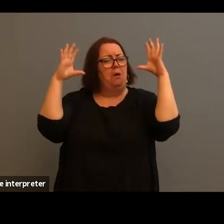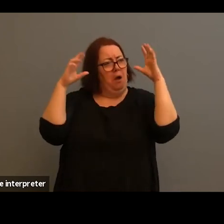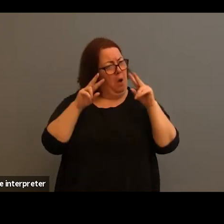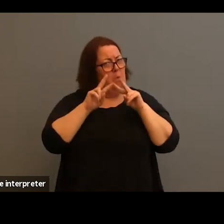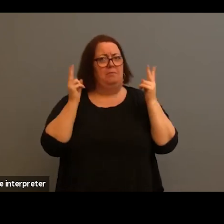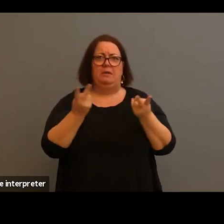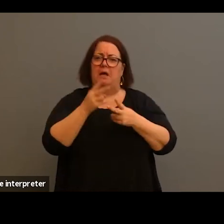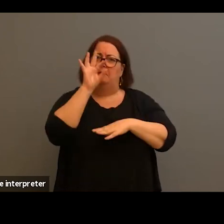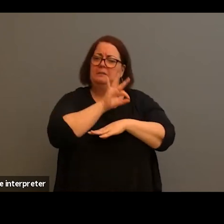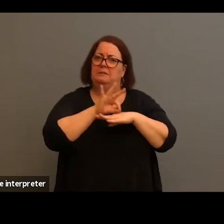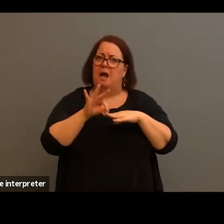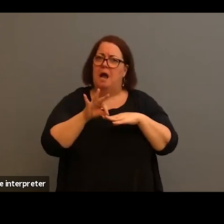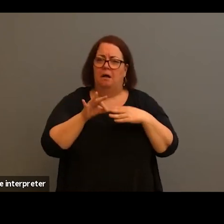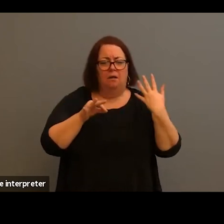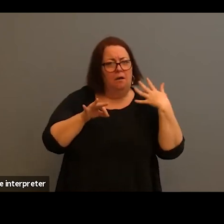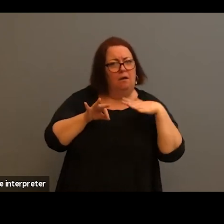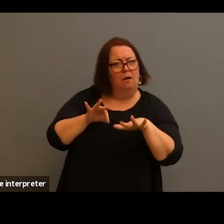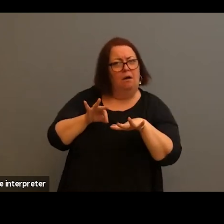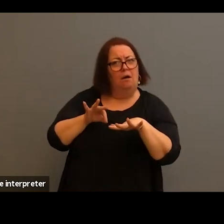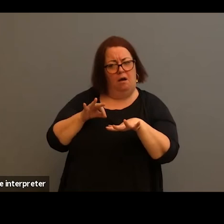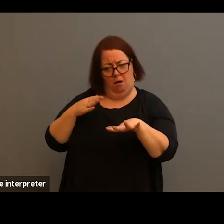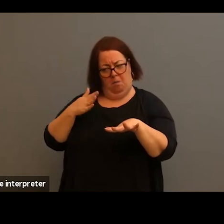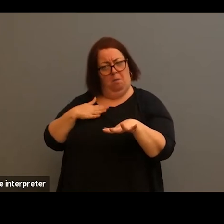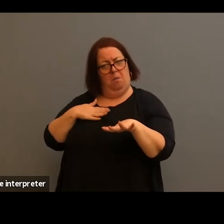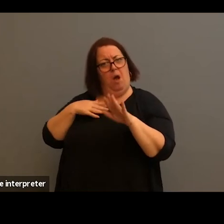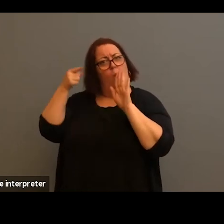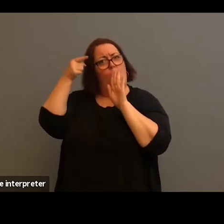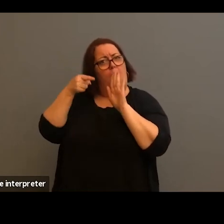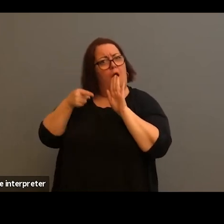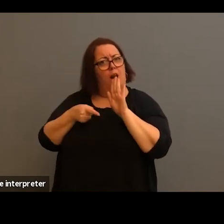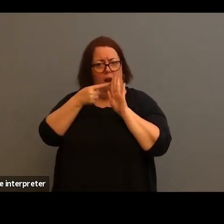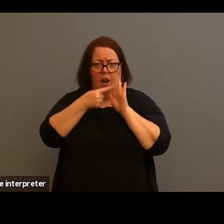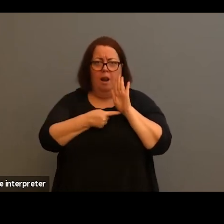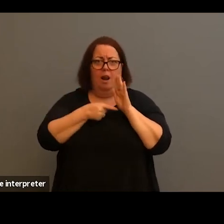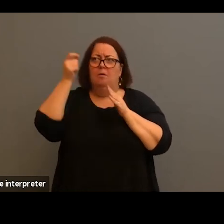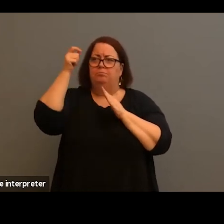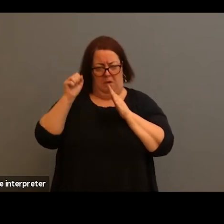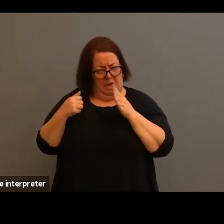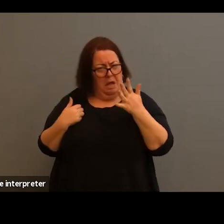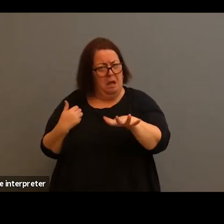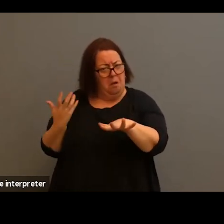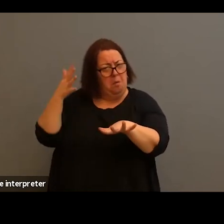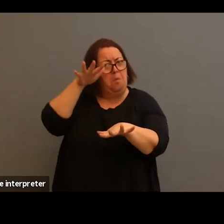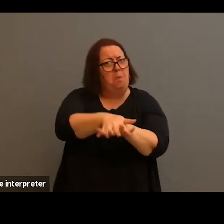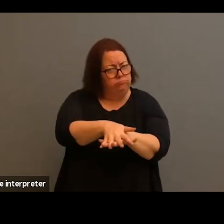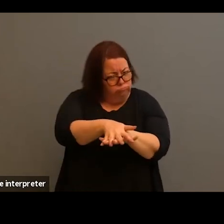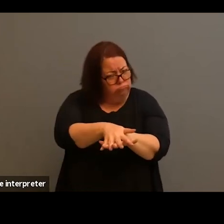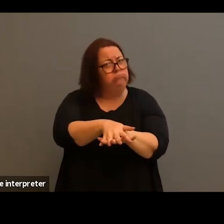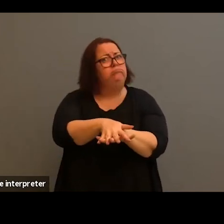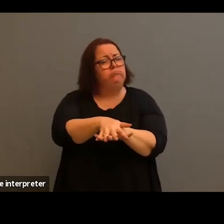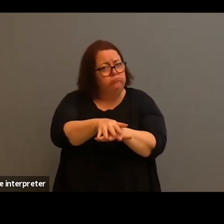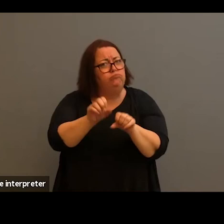objective of the SDGs of leaving no one behind. By its own conceptual framework, universal design is